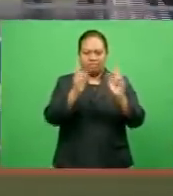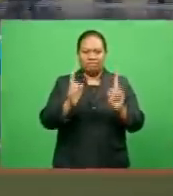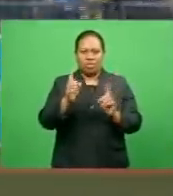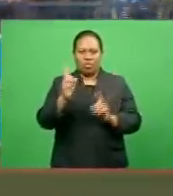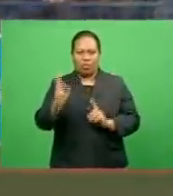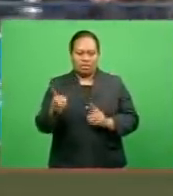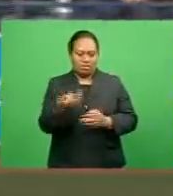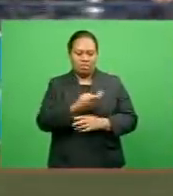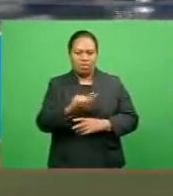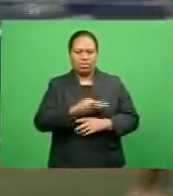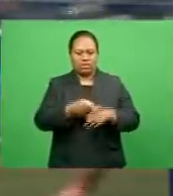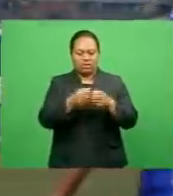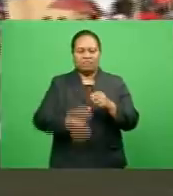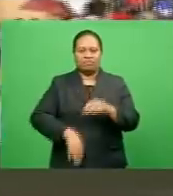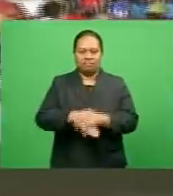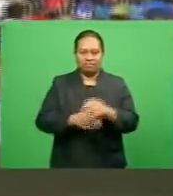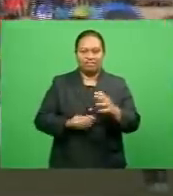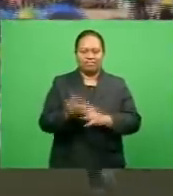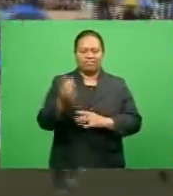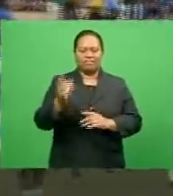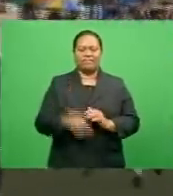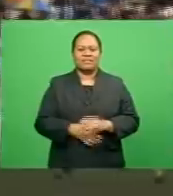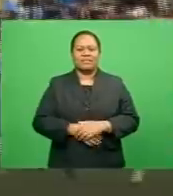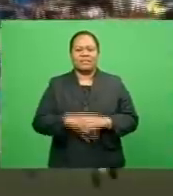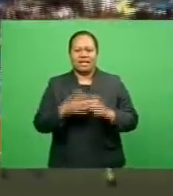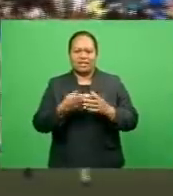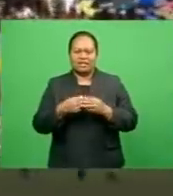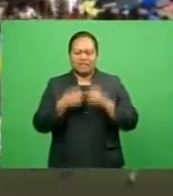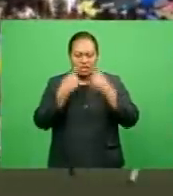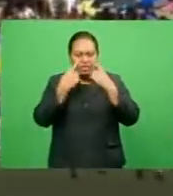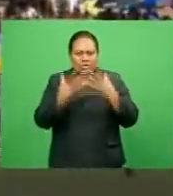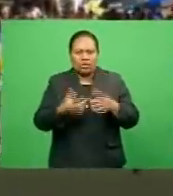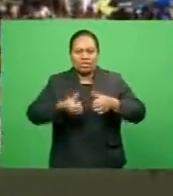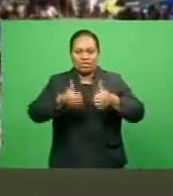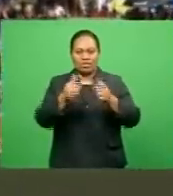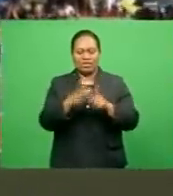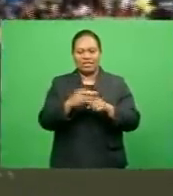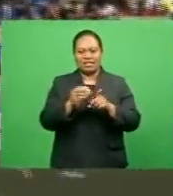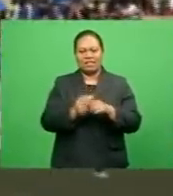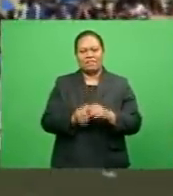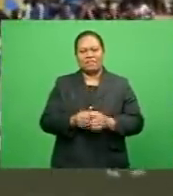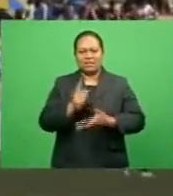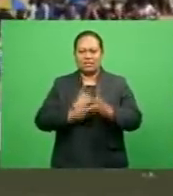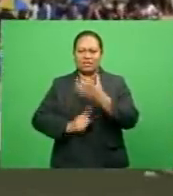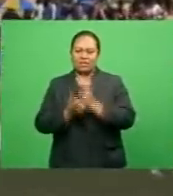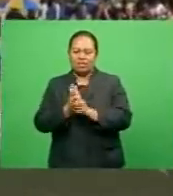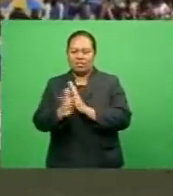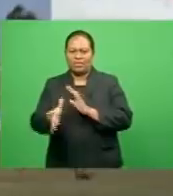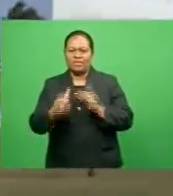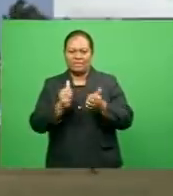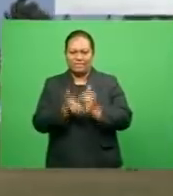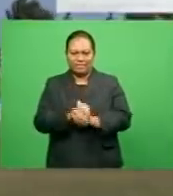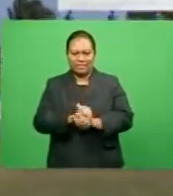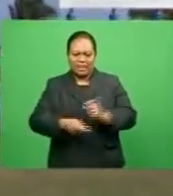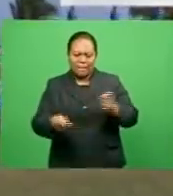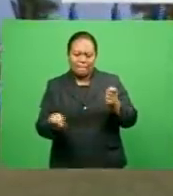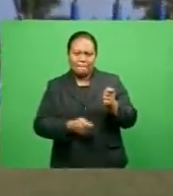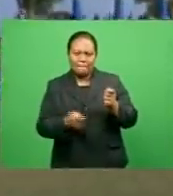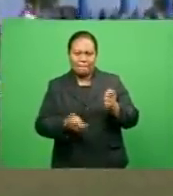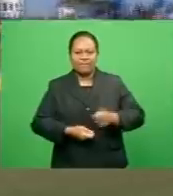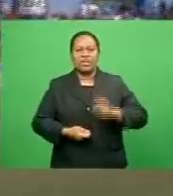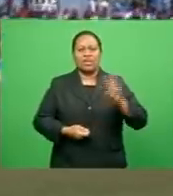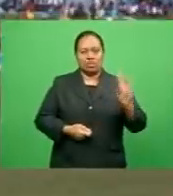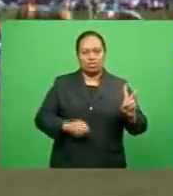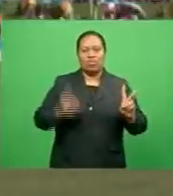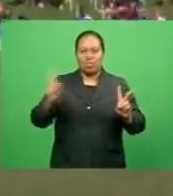1-1. Blues captain ZIBRAAZ Sahib led by example, putting his side back in the game from a penalty, giving them a